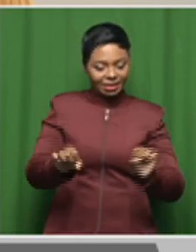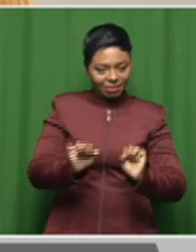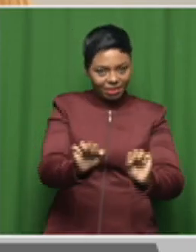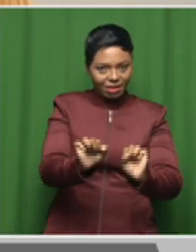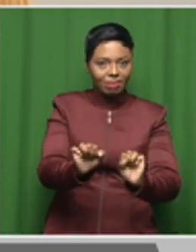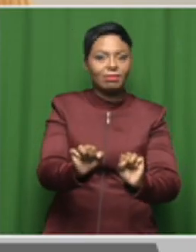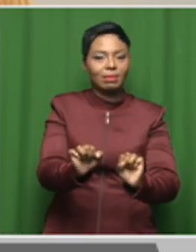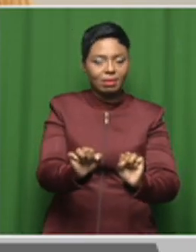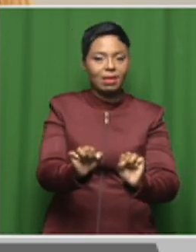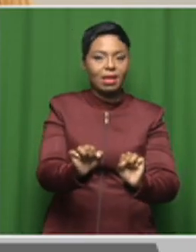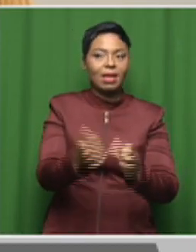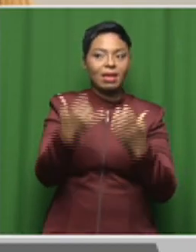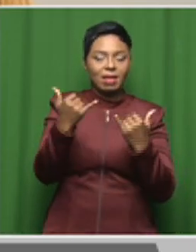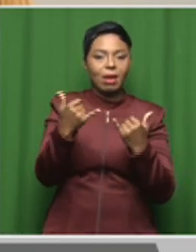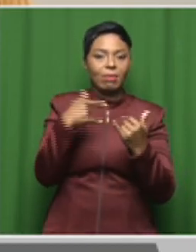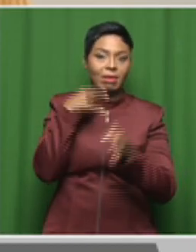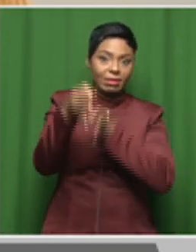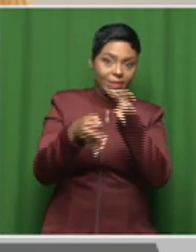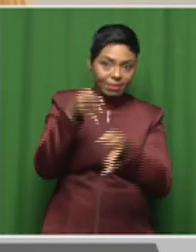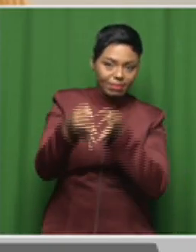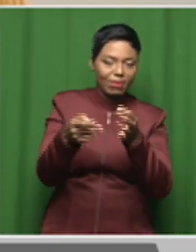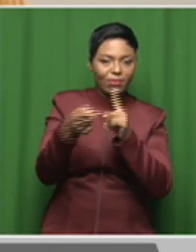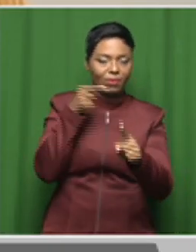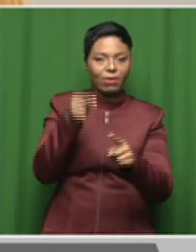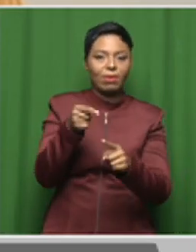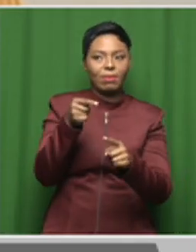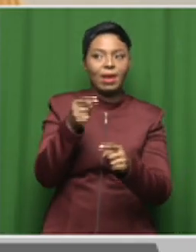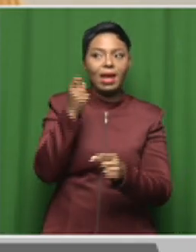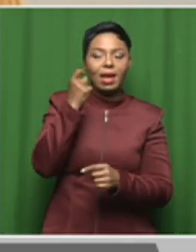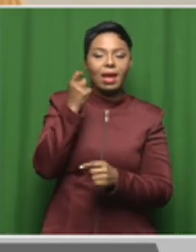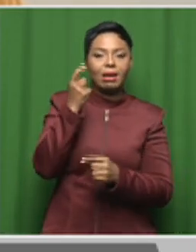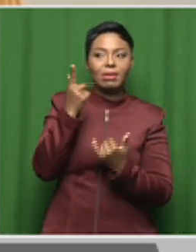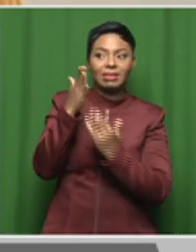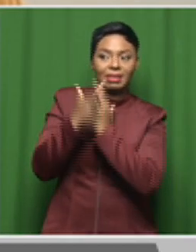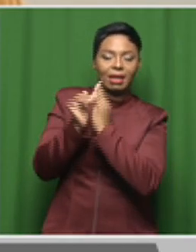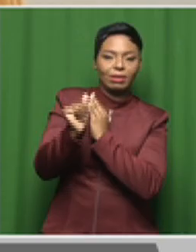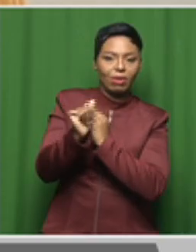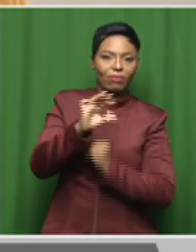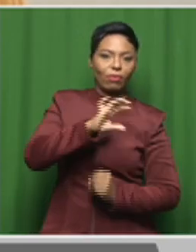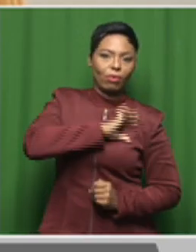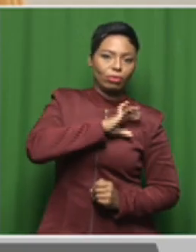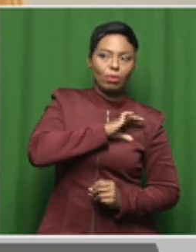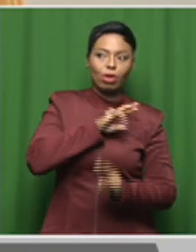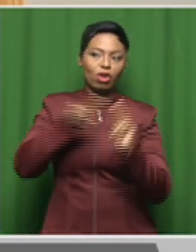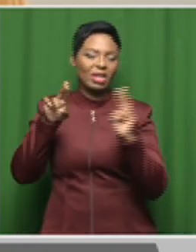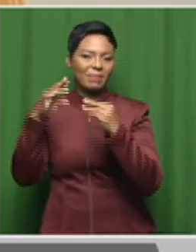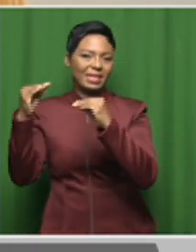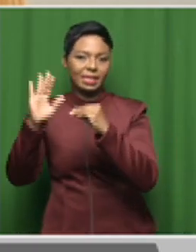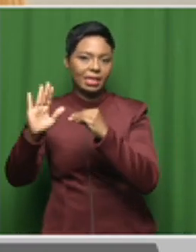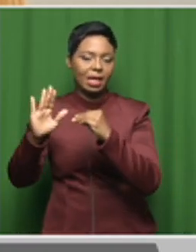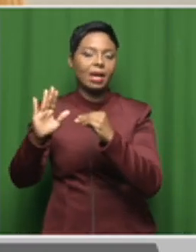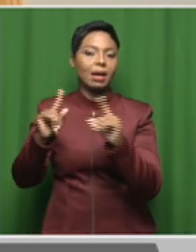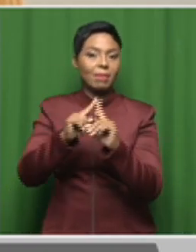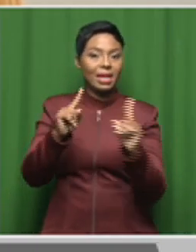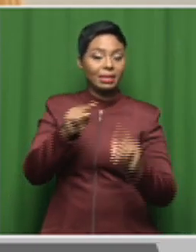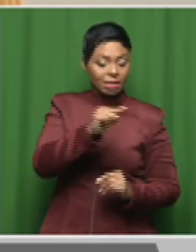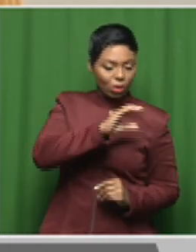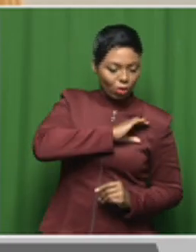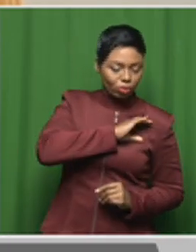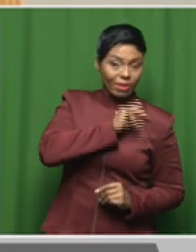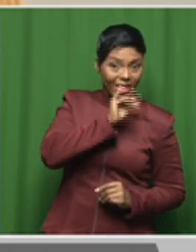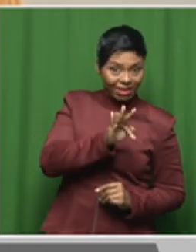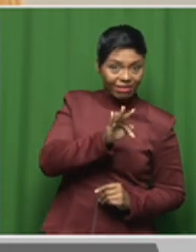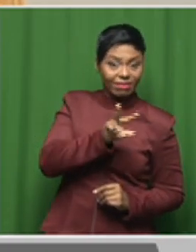win, especially from the perspective of consumers, but not so for businesses. This VAT rate